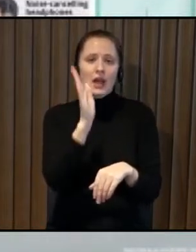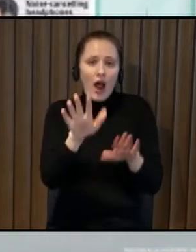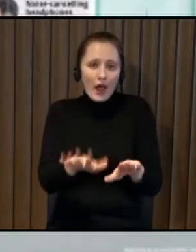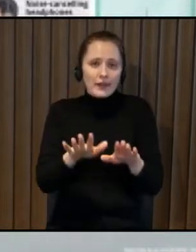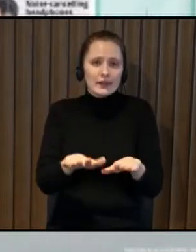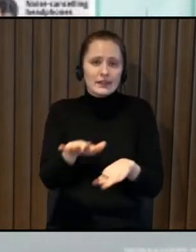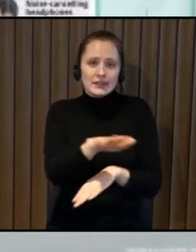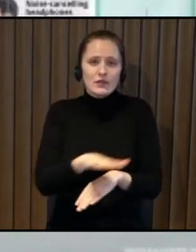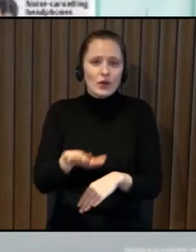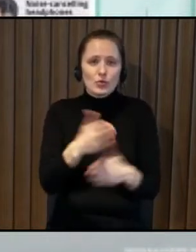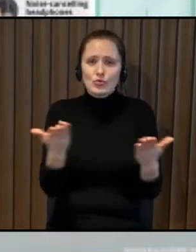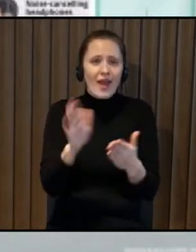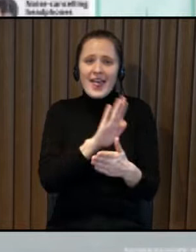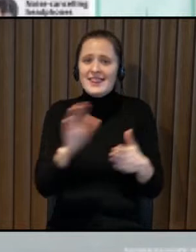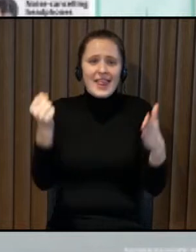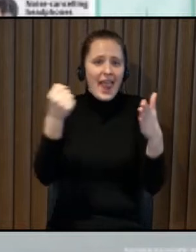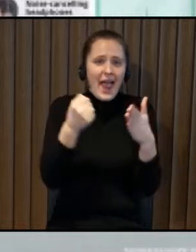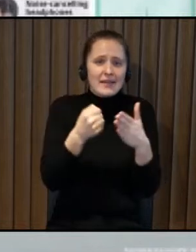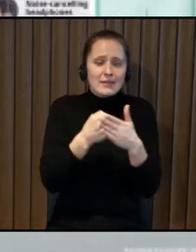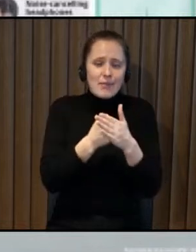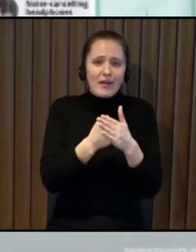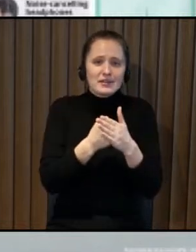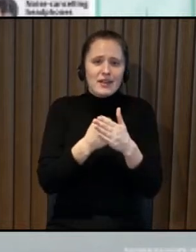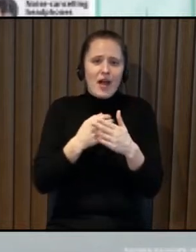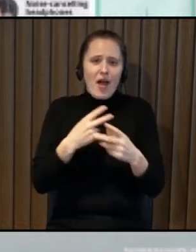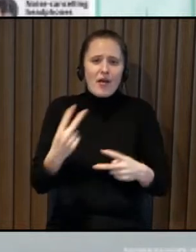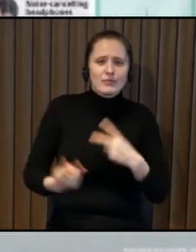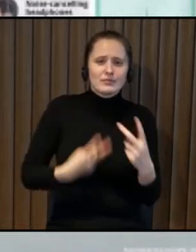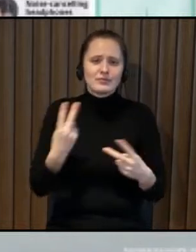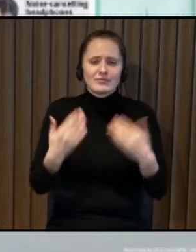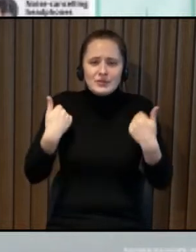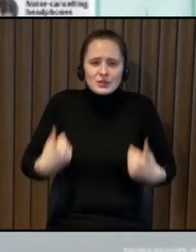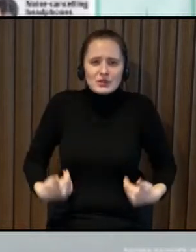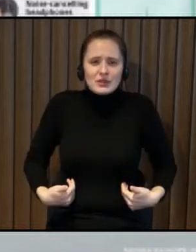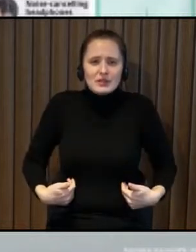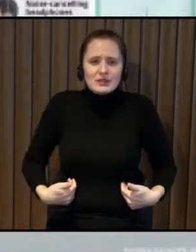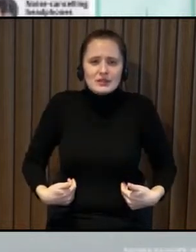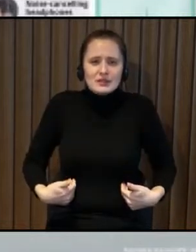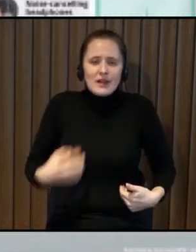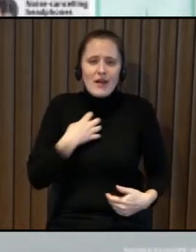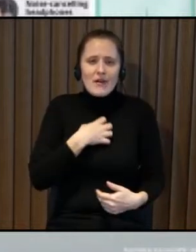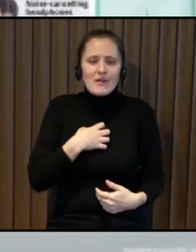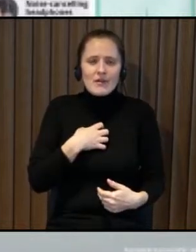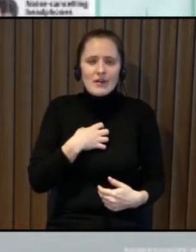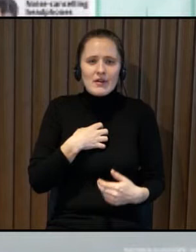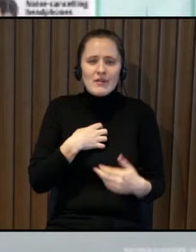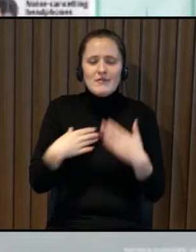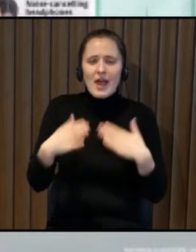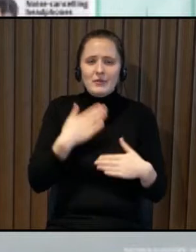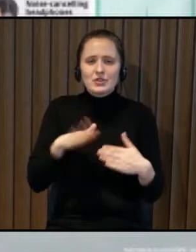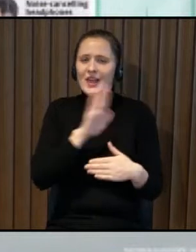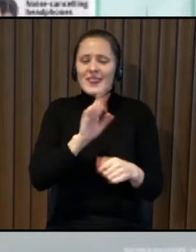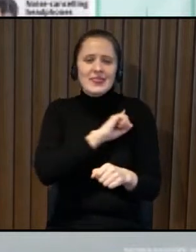person is in the environment not supporting his emotional and